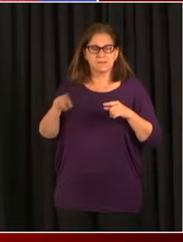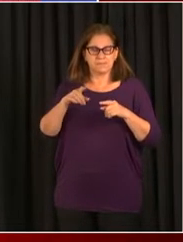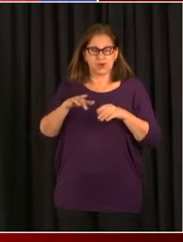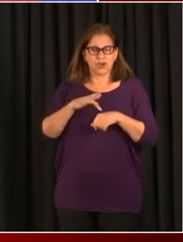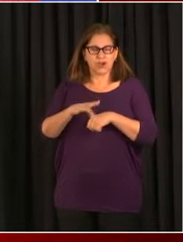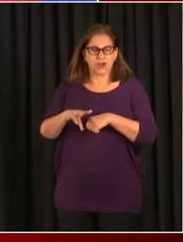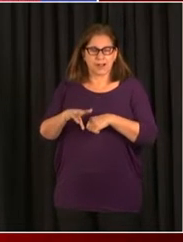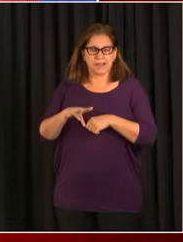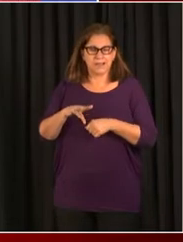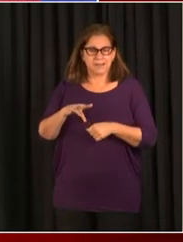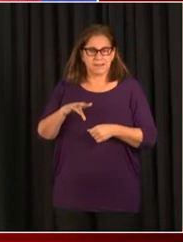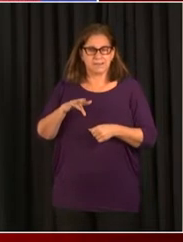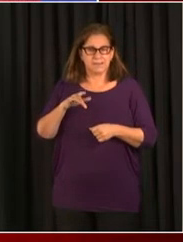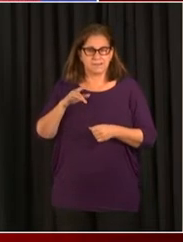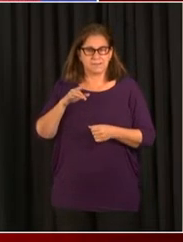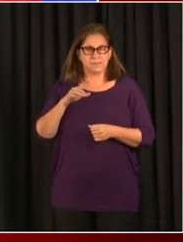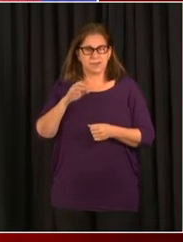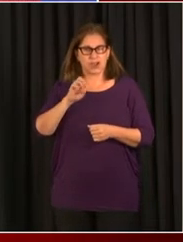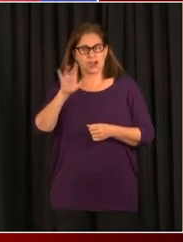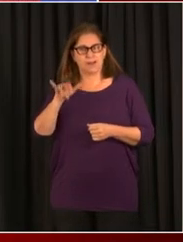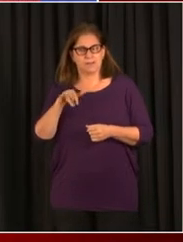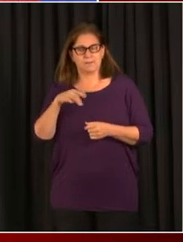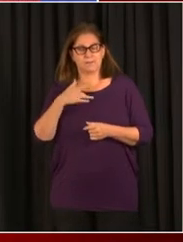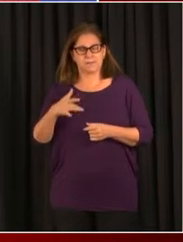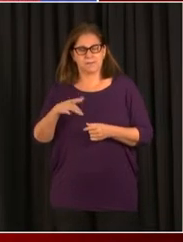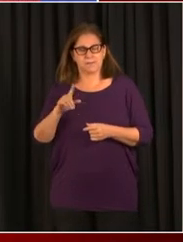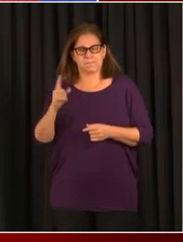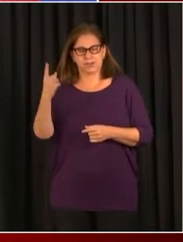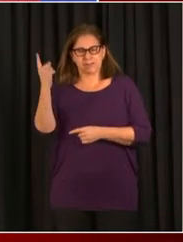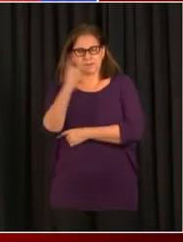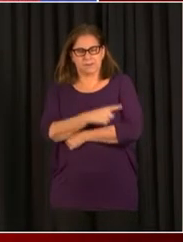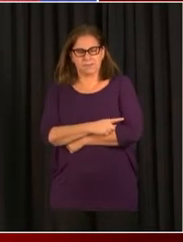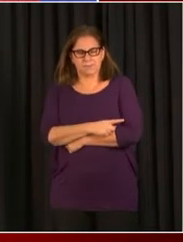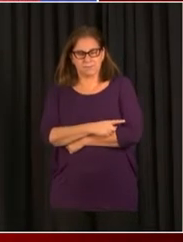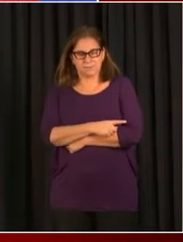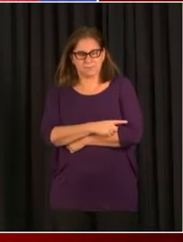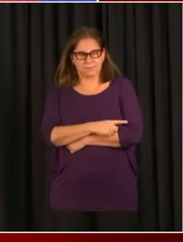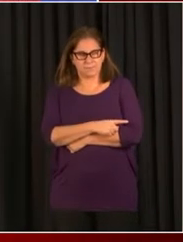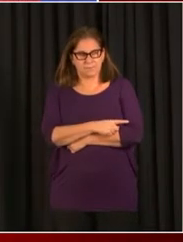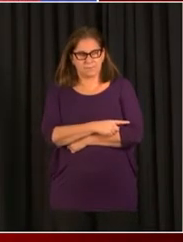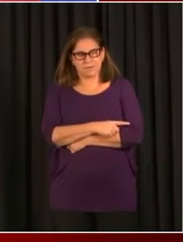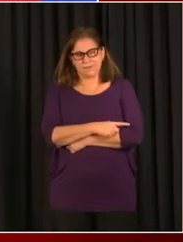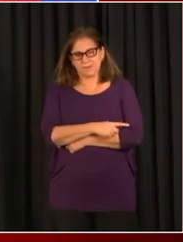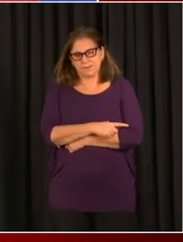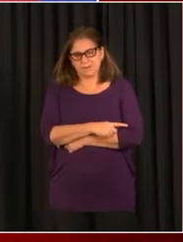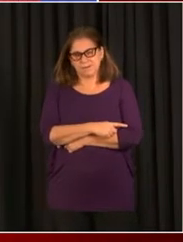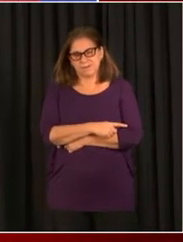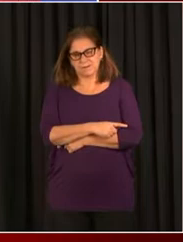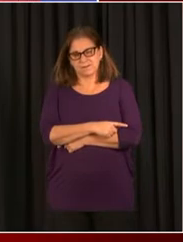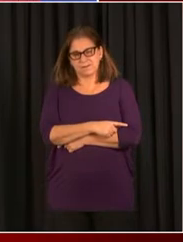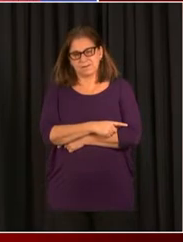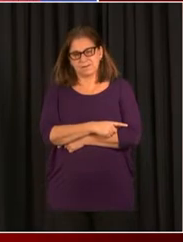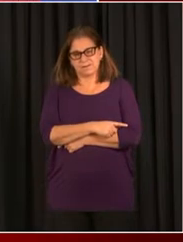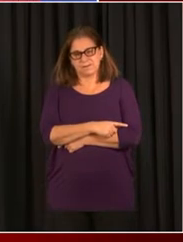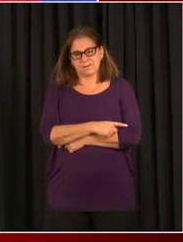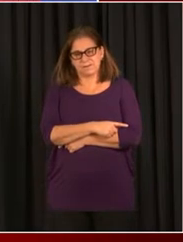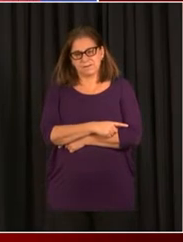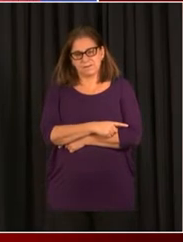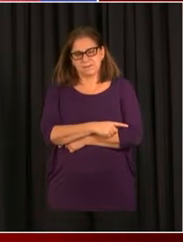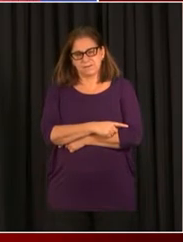on the first day, I think. I got that right. So plan, you have a whole week, but don't wait till the